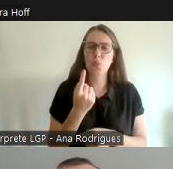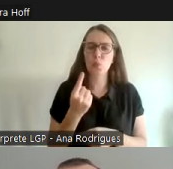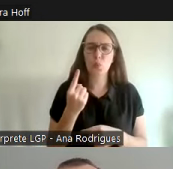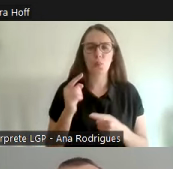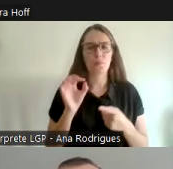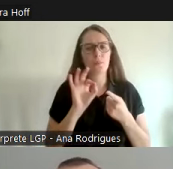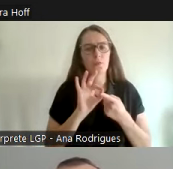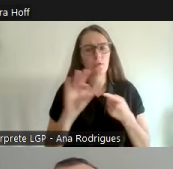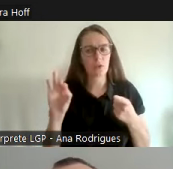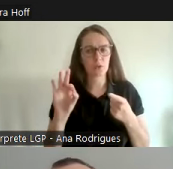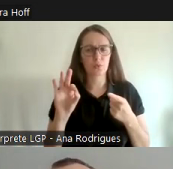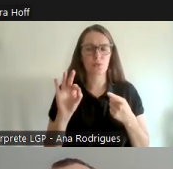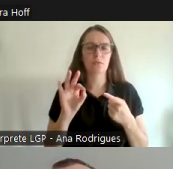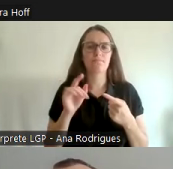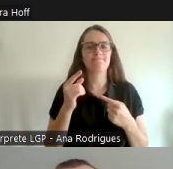factors is the active